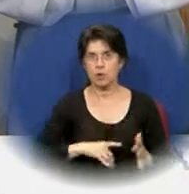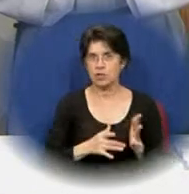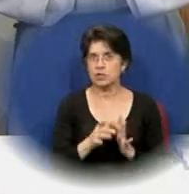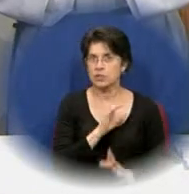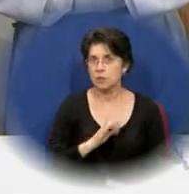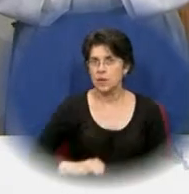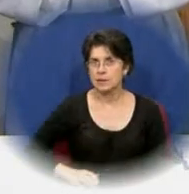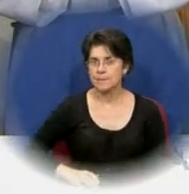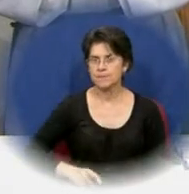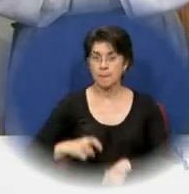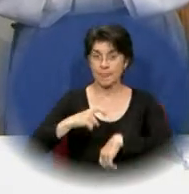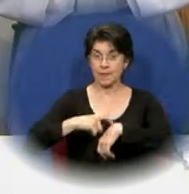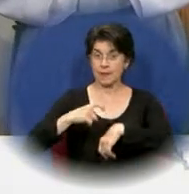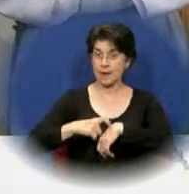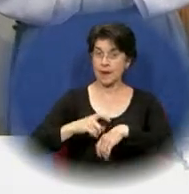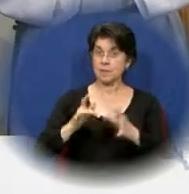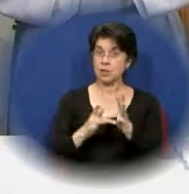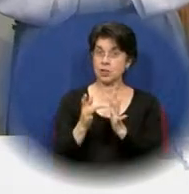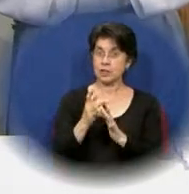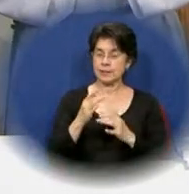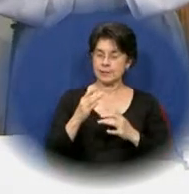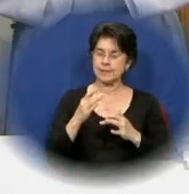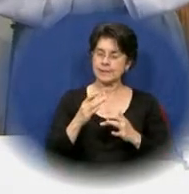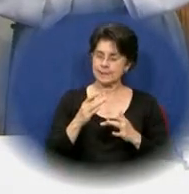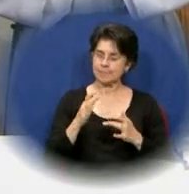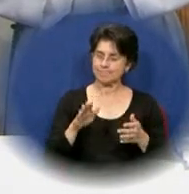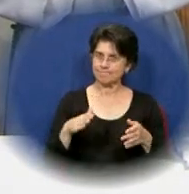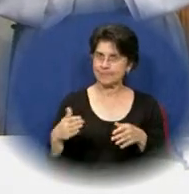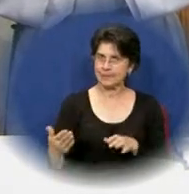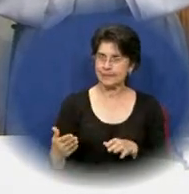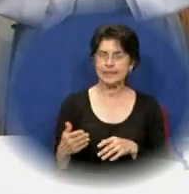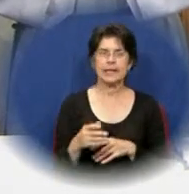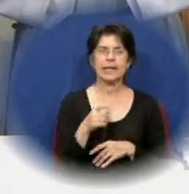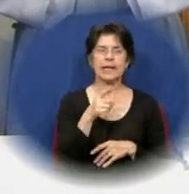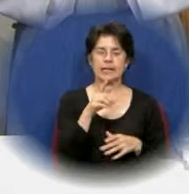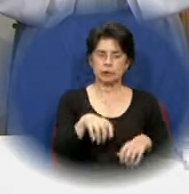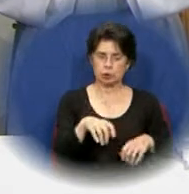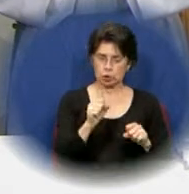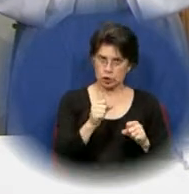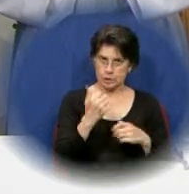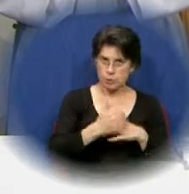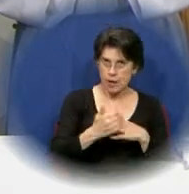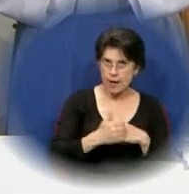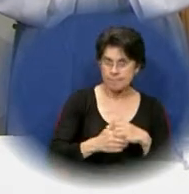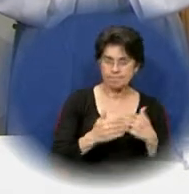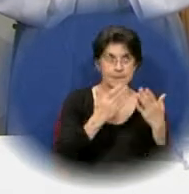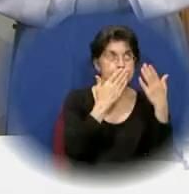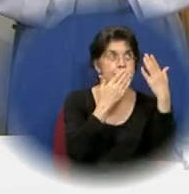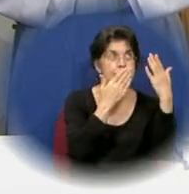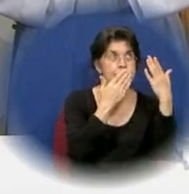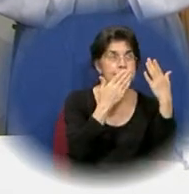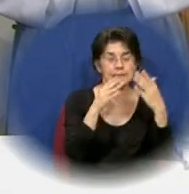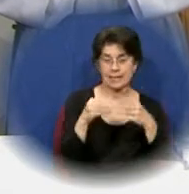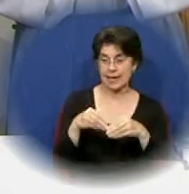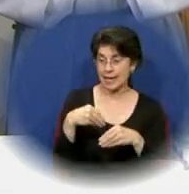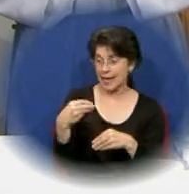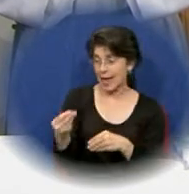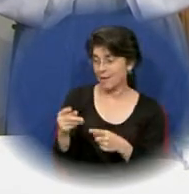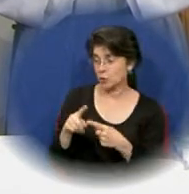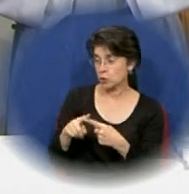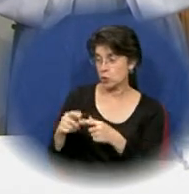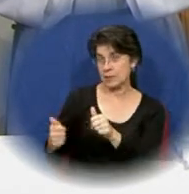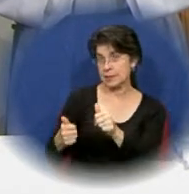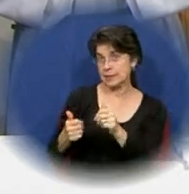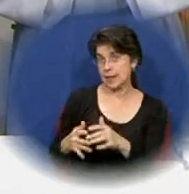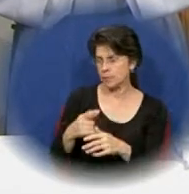was betrayed and entered willingly into his passion, he took bread and, giving thanks, broke it and gave it to his disciples, saying, "Take this,